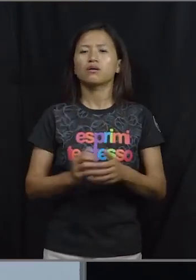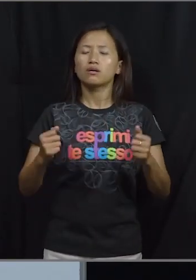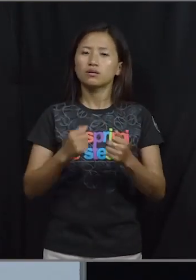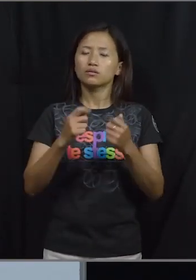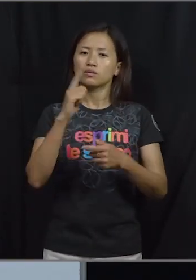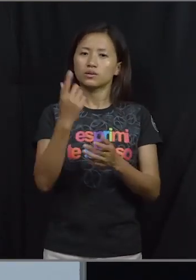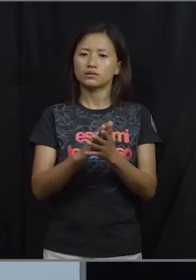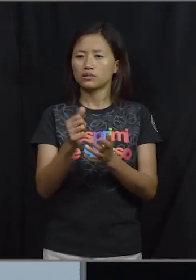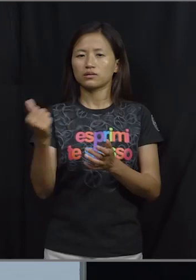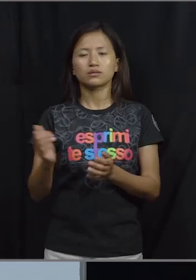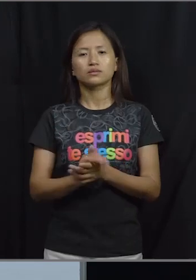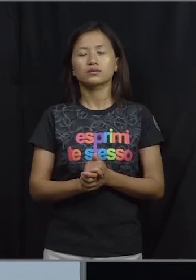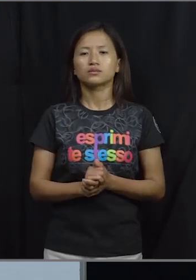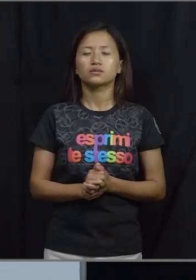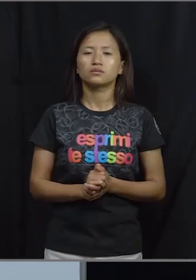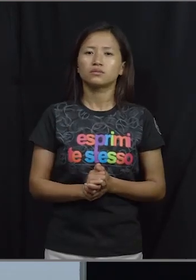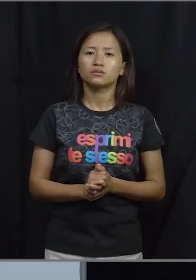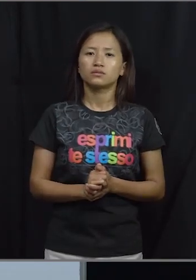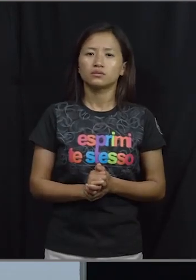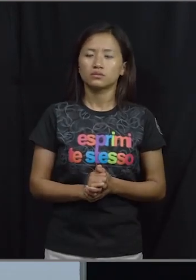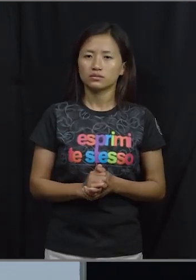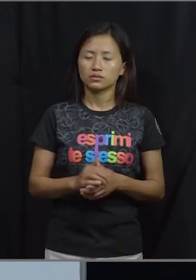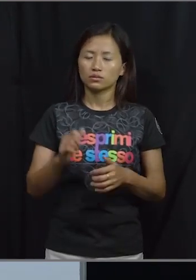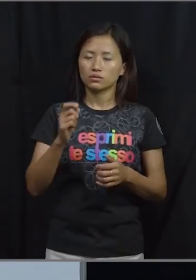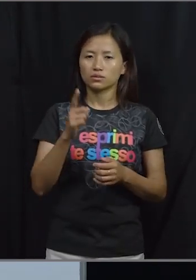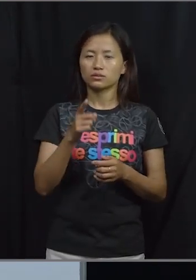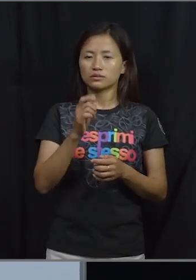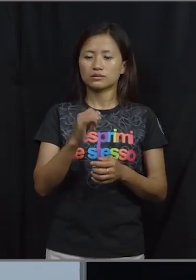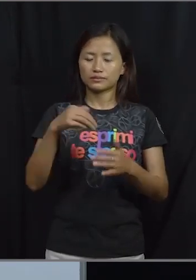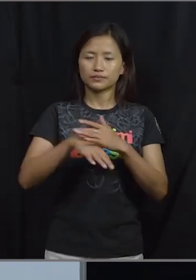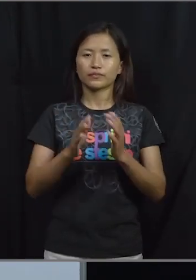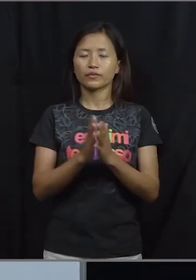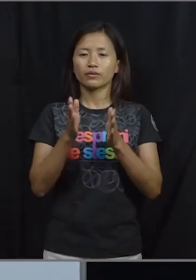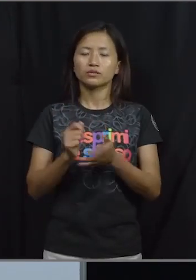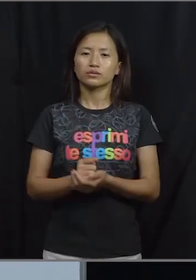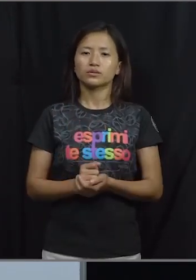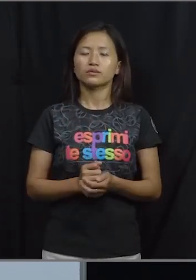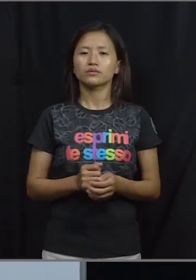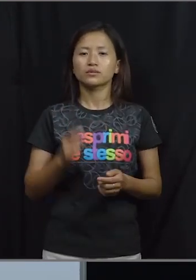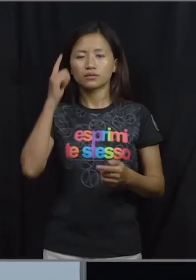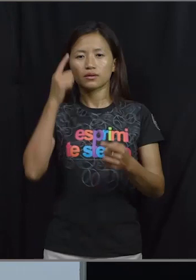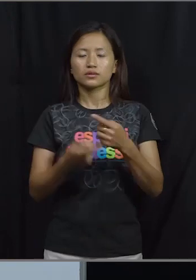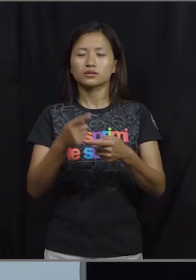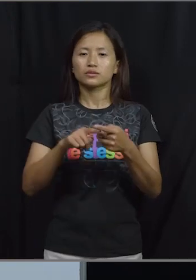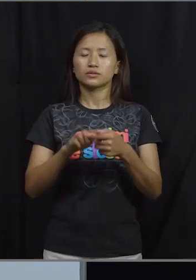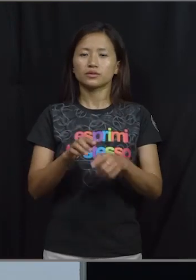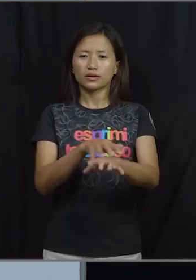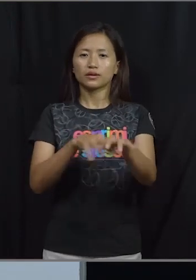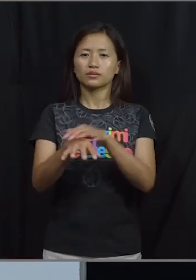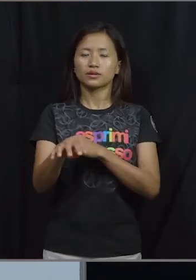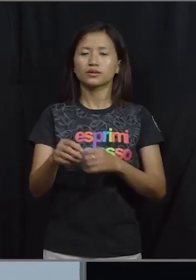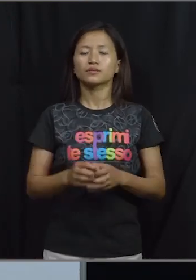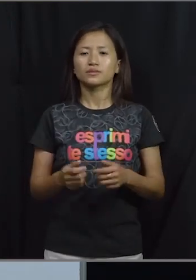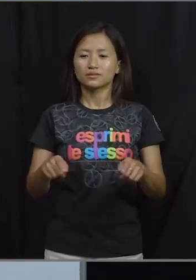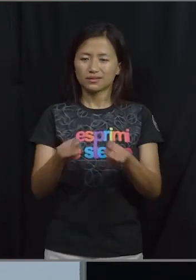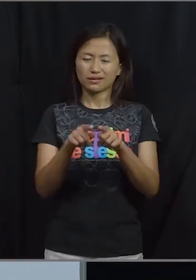one another, and you know, in order to have this argument, they also experimented with animals like rats